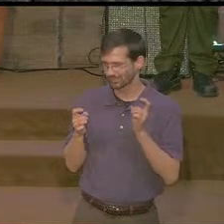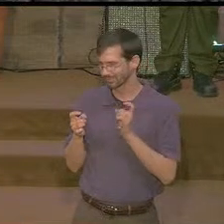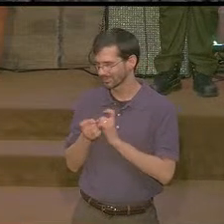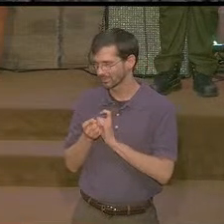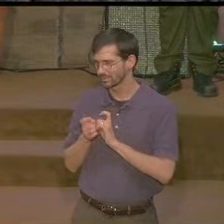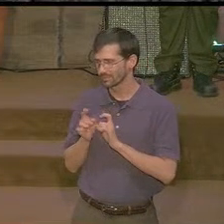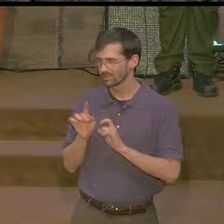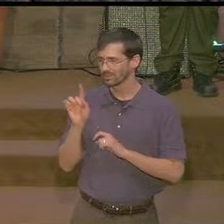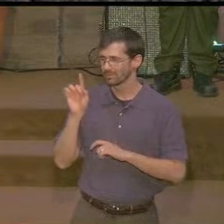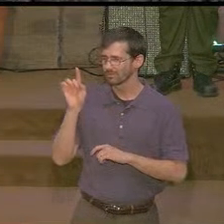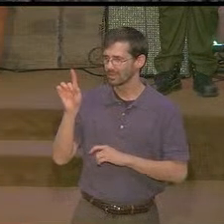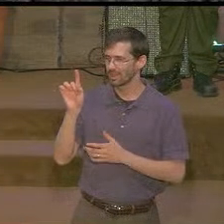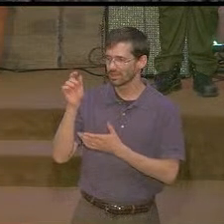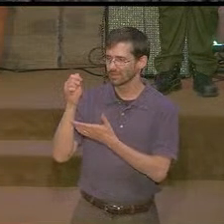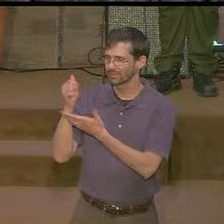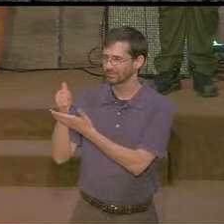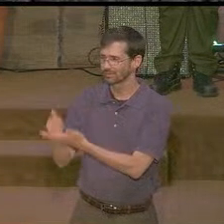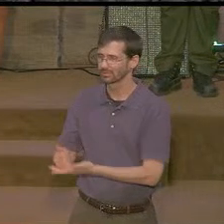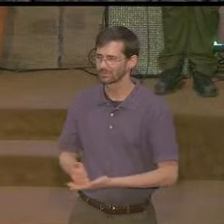If not for you.